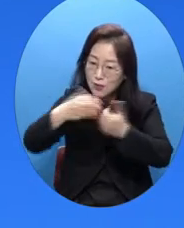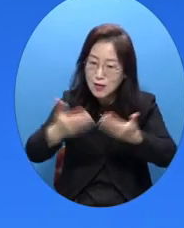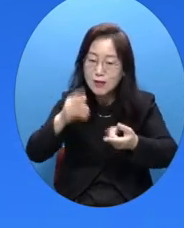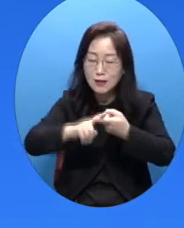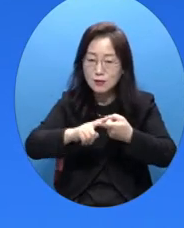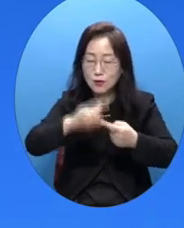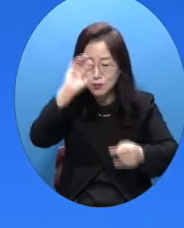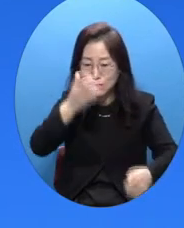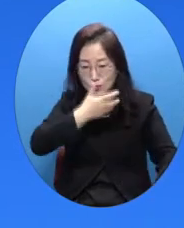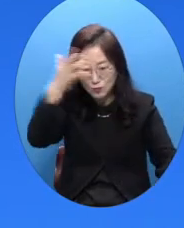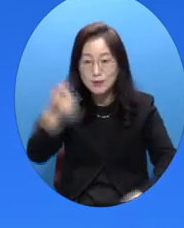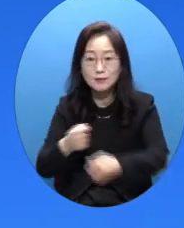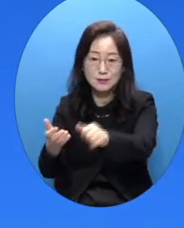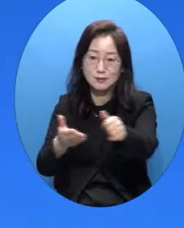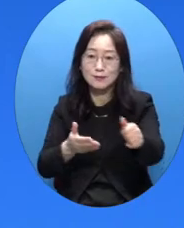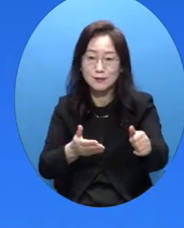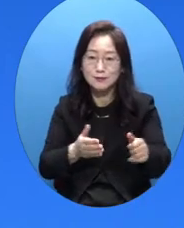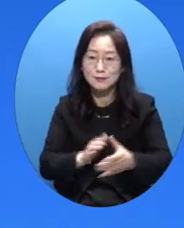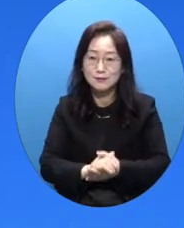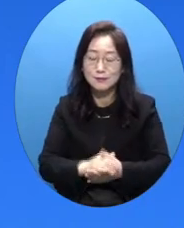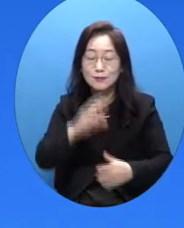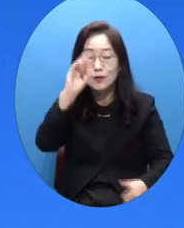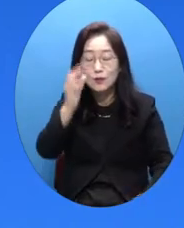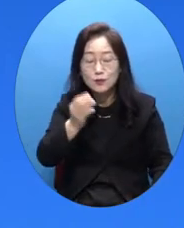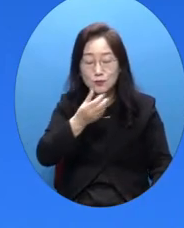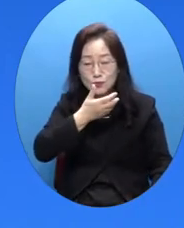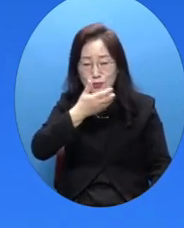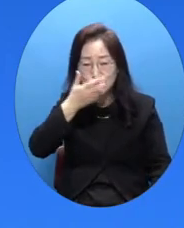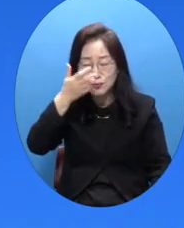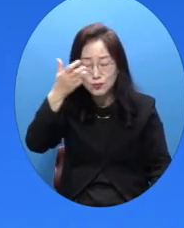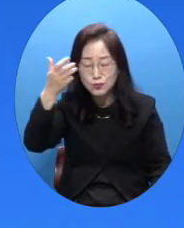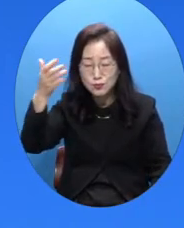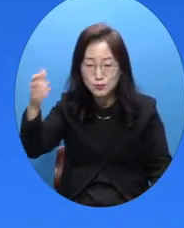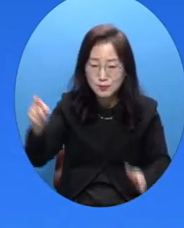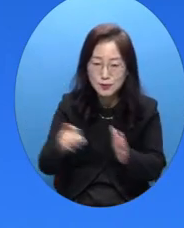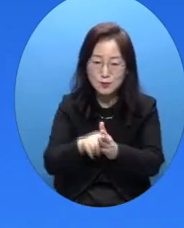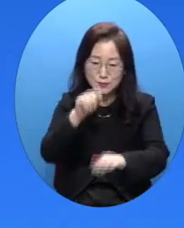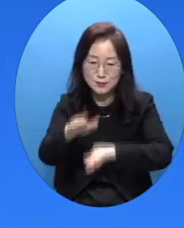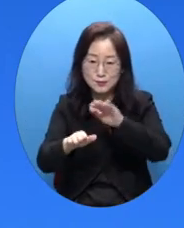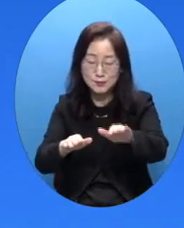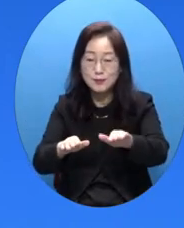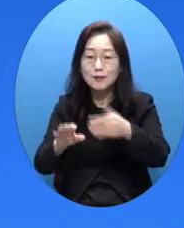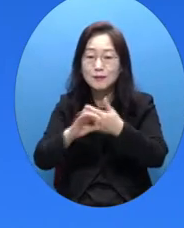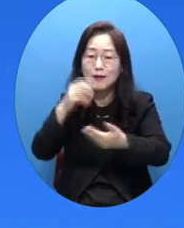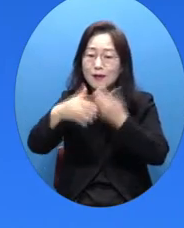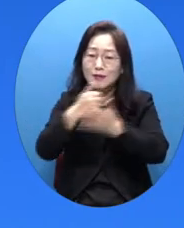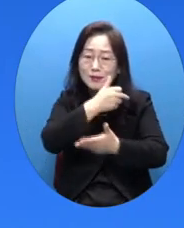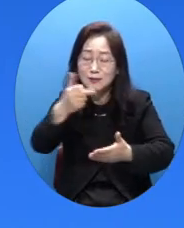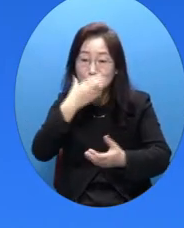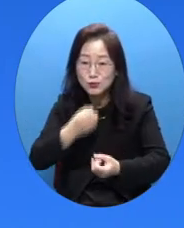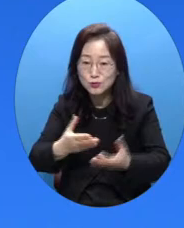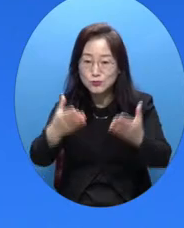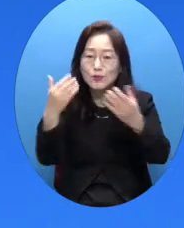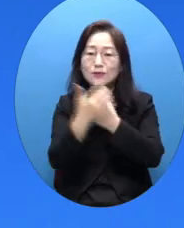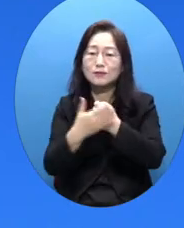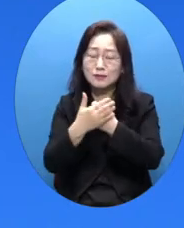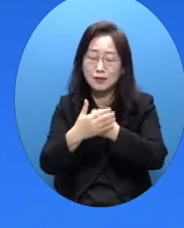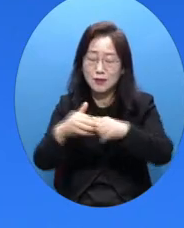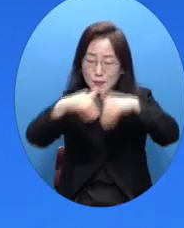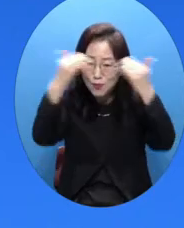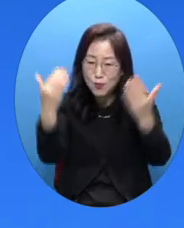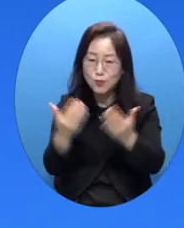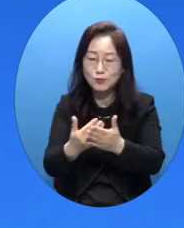and I hope that you will all Embrace missional dreams as well hold on to your dreams and move forward with